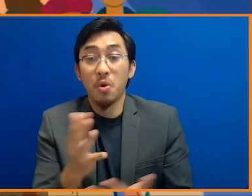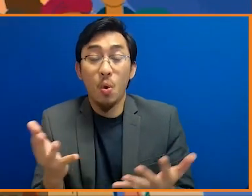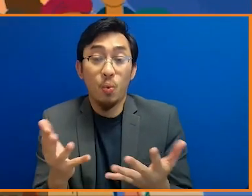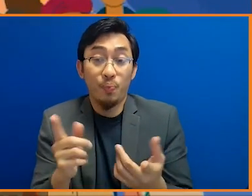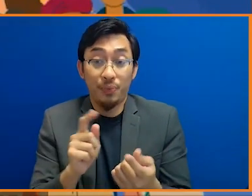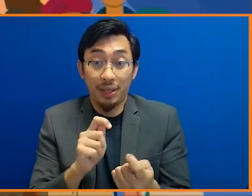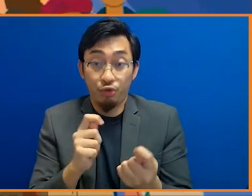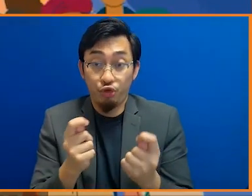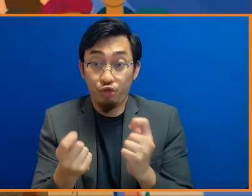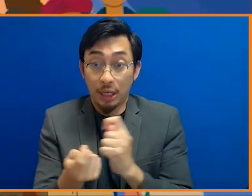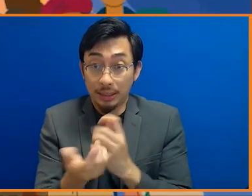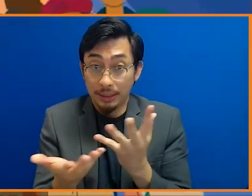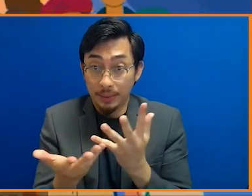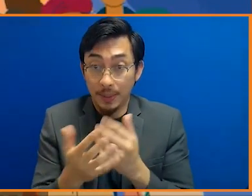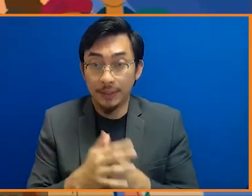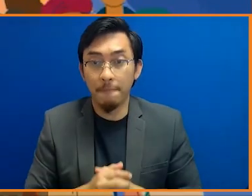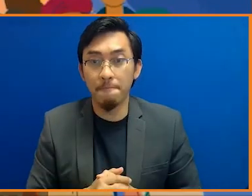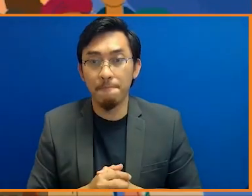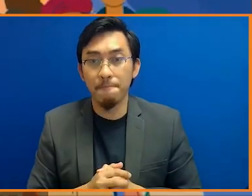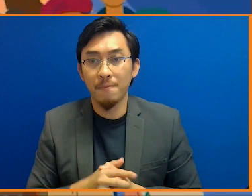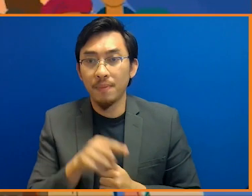This is the change of